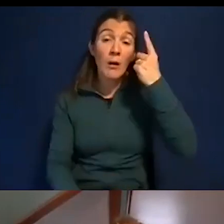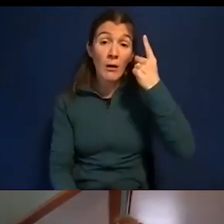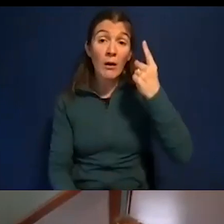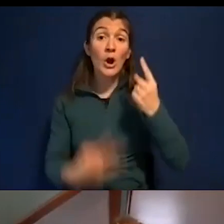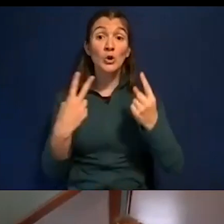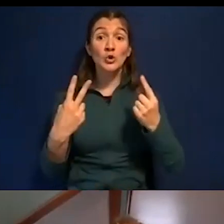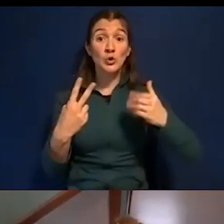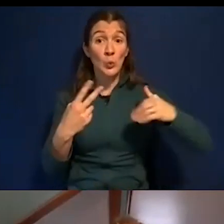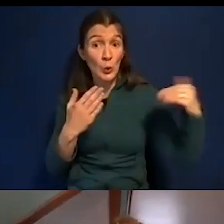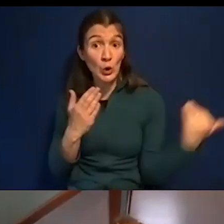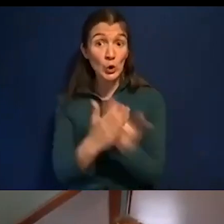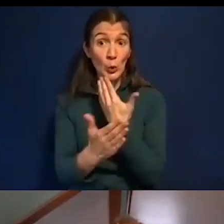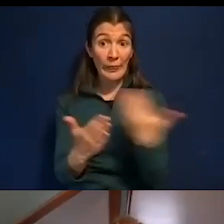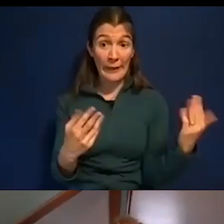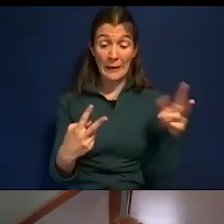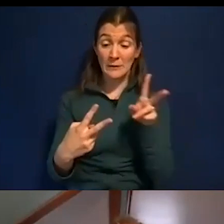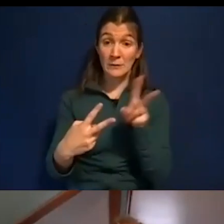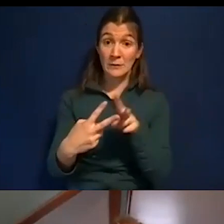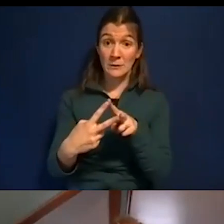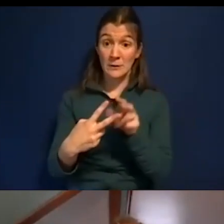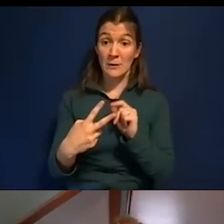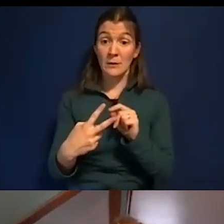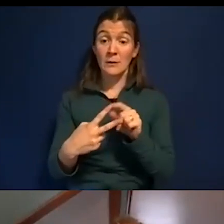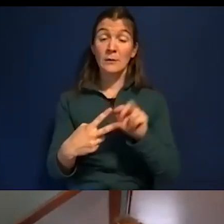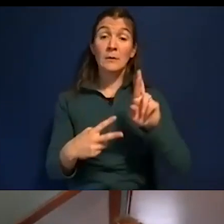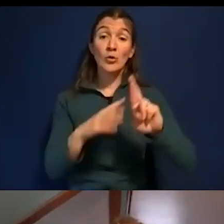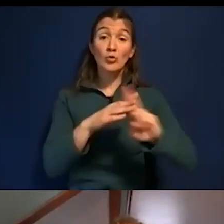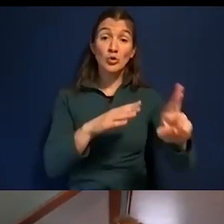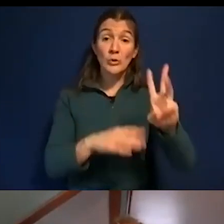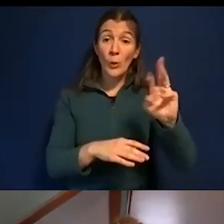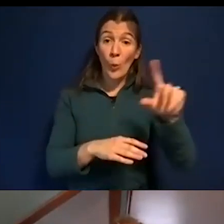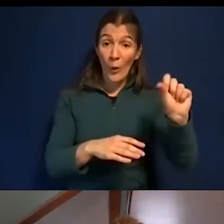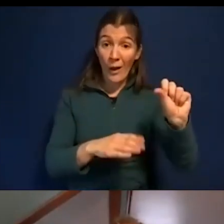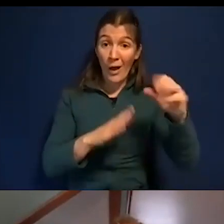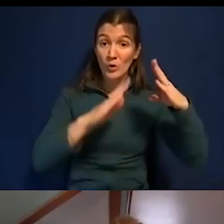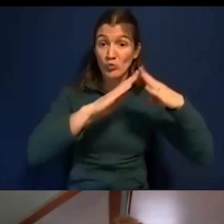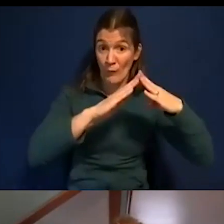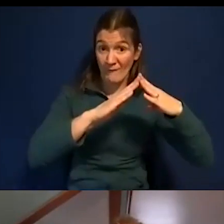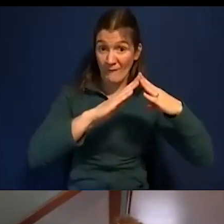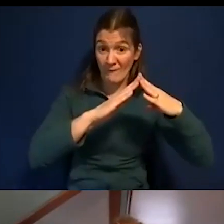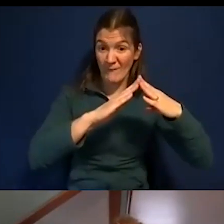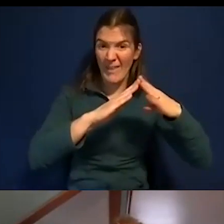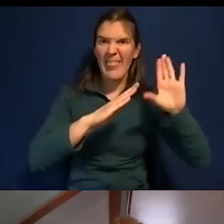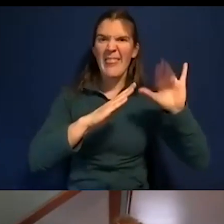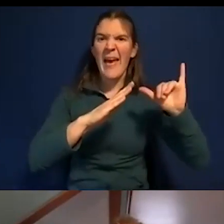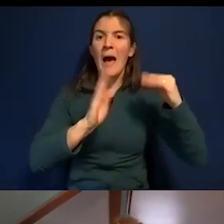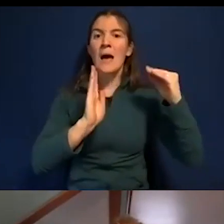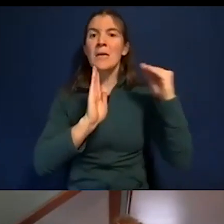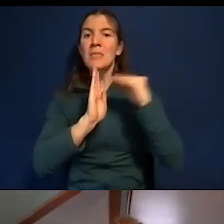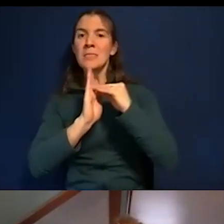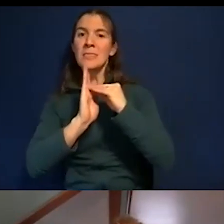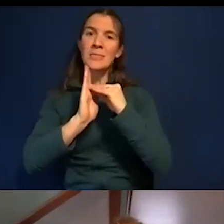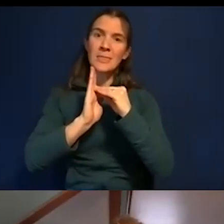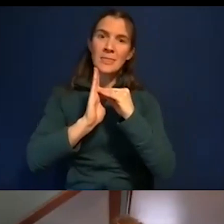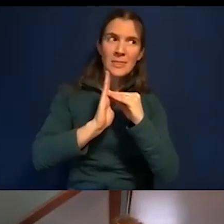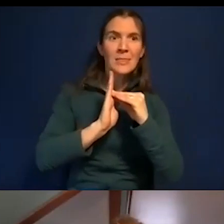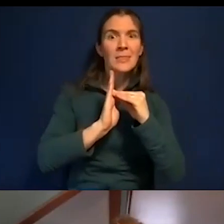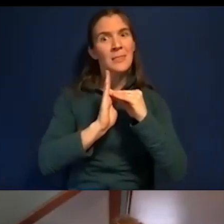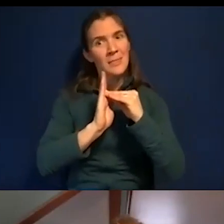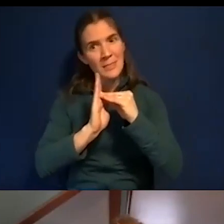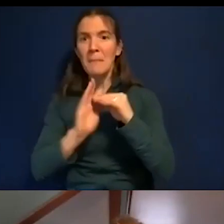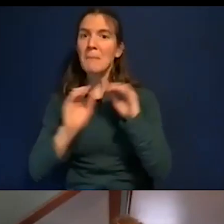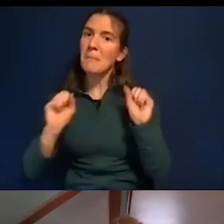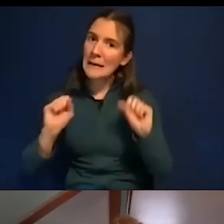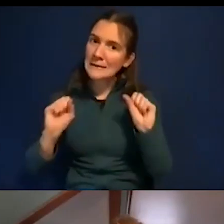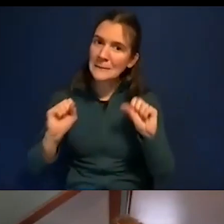new ones are the retreat wells roof. That item's been lingering on the plan for a while.